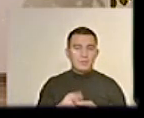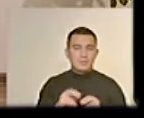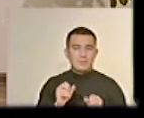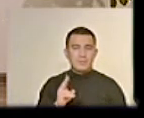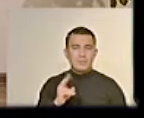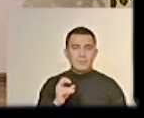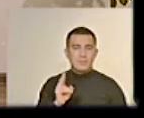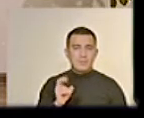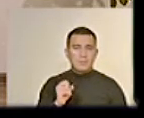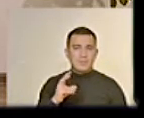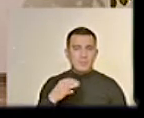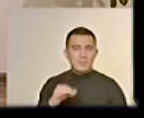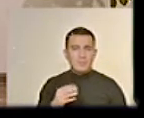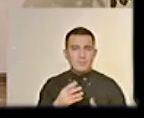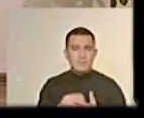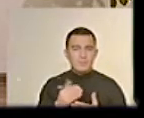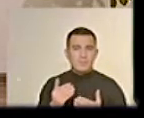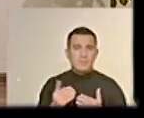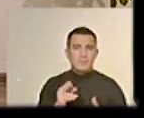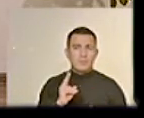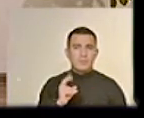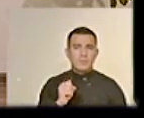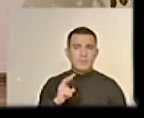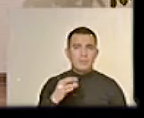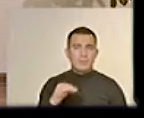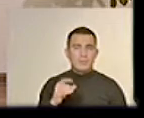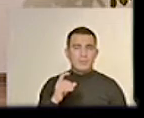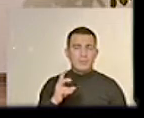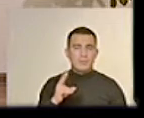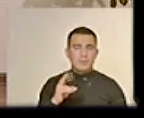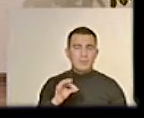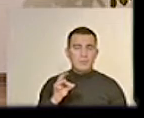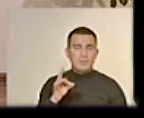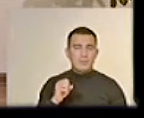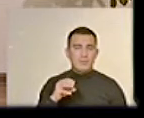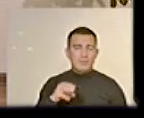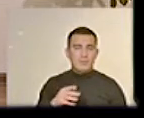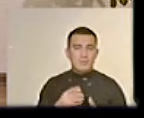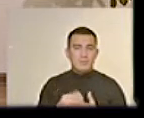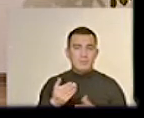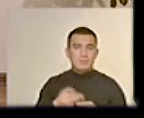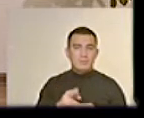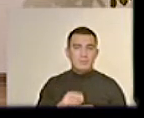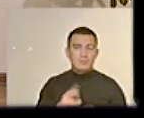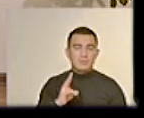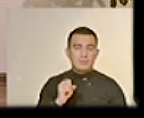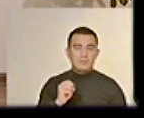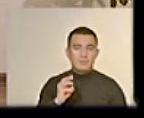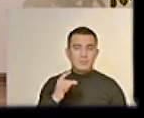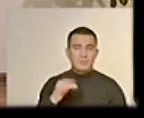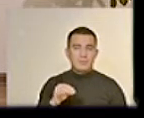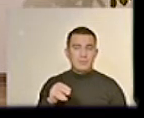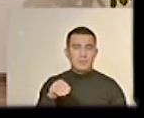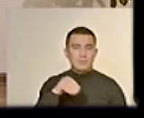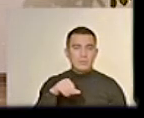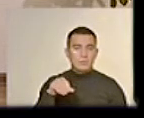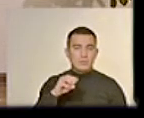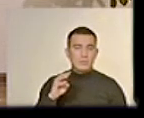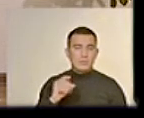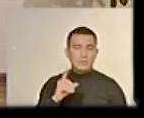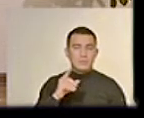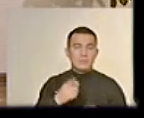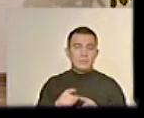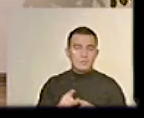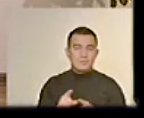va kaliy xlorat va natriy nitrat tuzlaridan ham kislorodni ajratib olishimiz mumkin